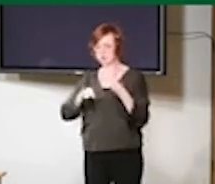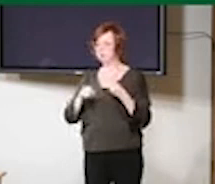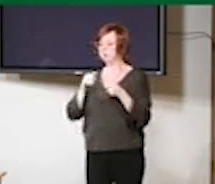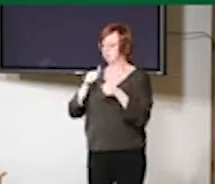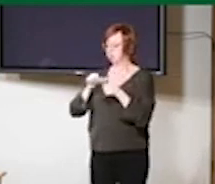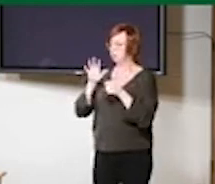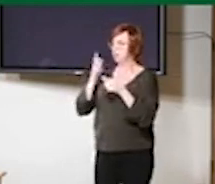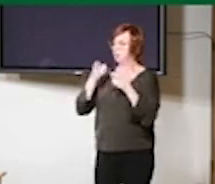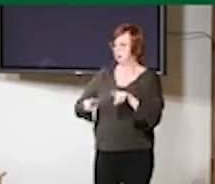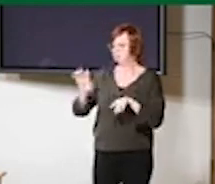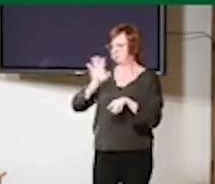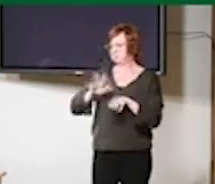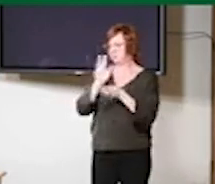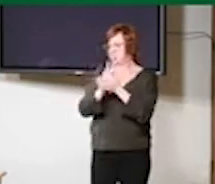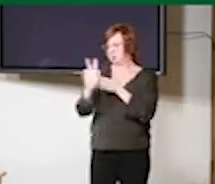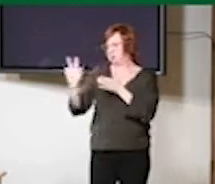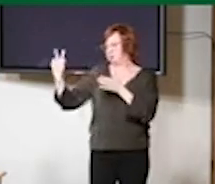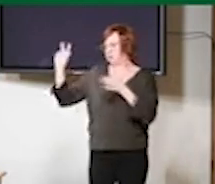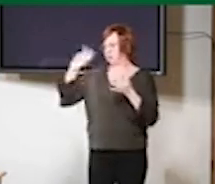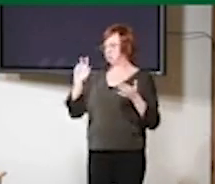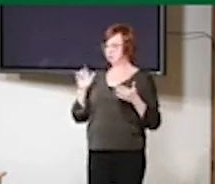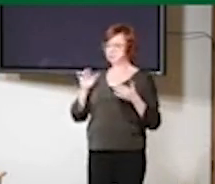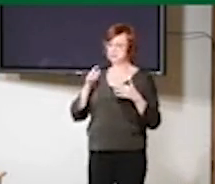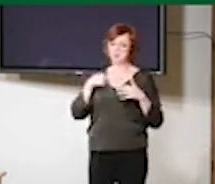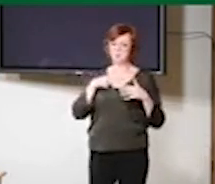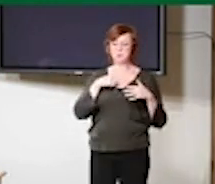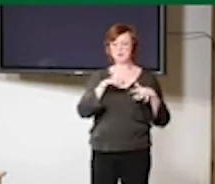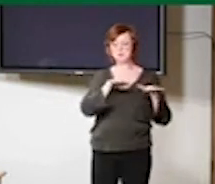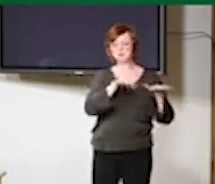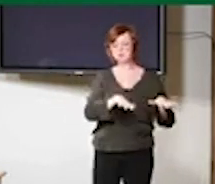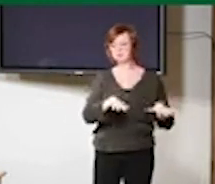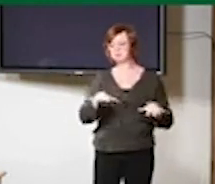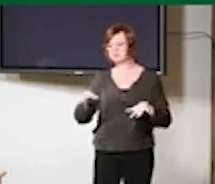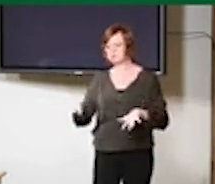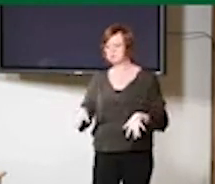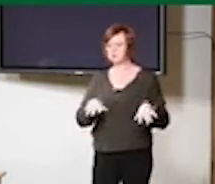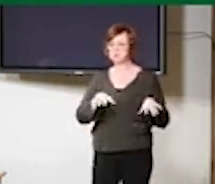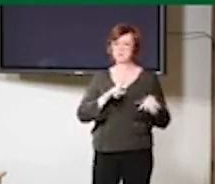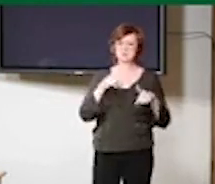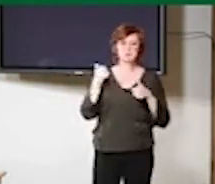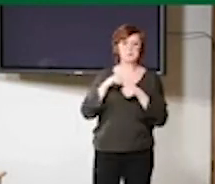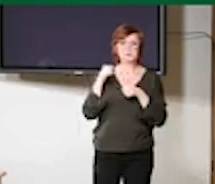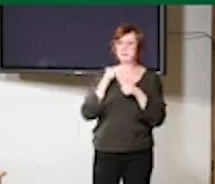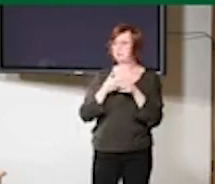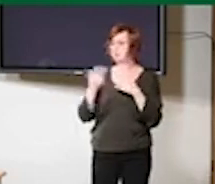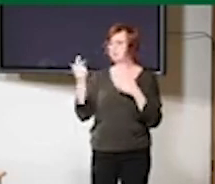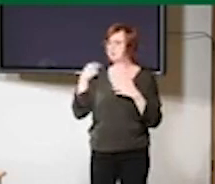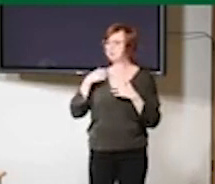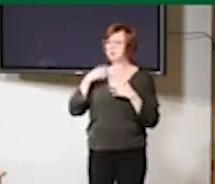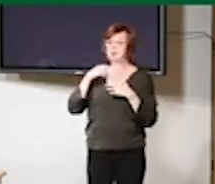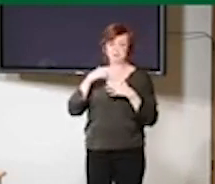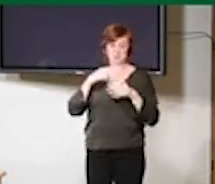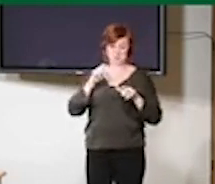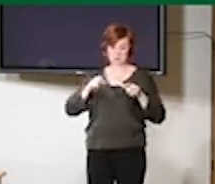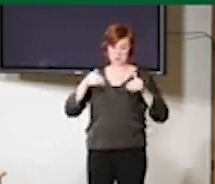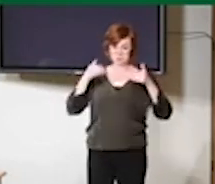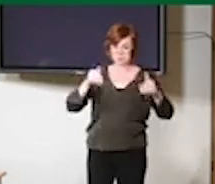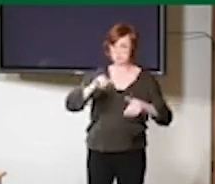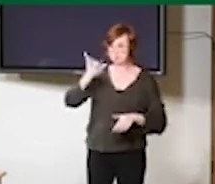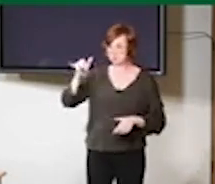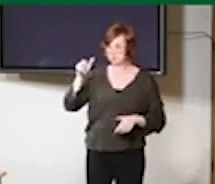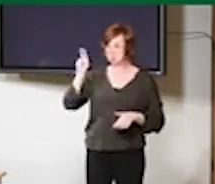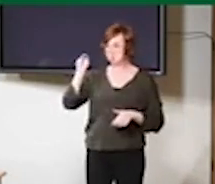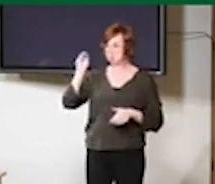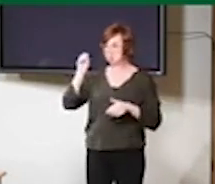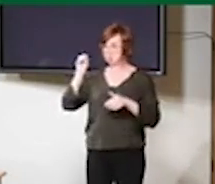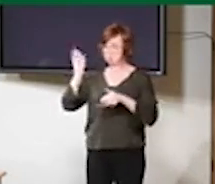at a situation where we weren't moving quickly. We were still talking about the Juno Awards going forward. There was still lots of talk about the possibility of a